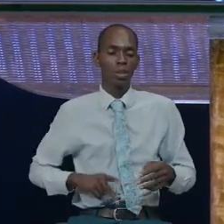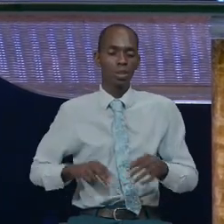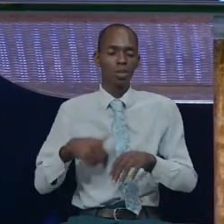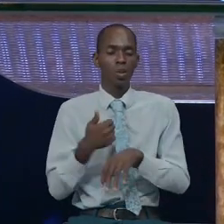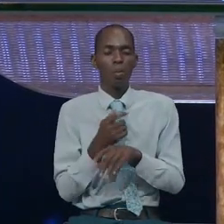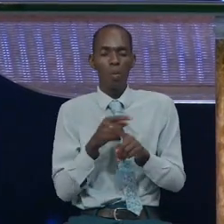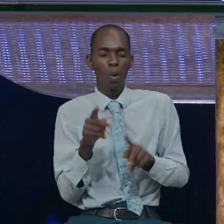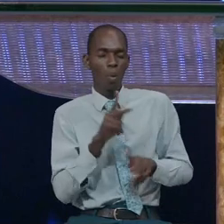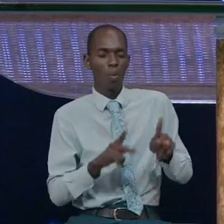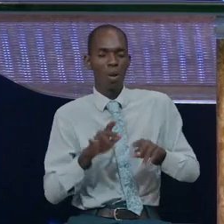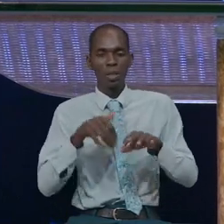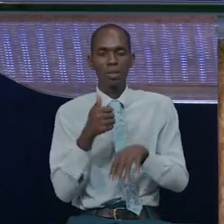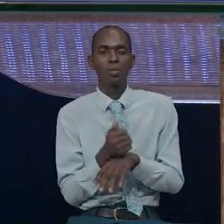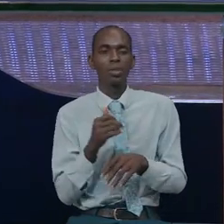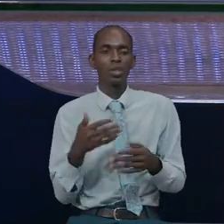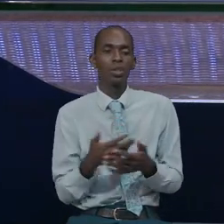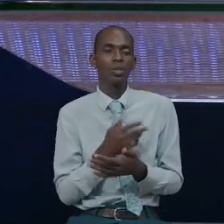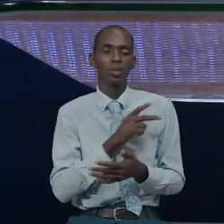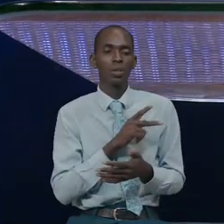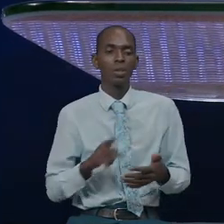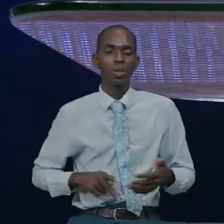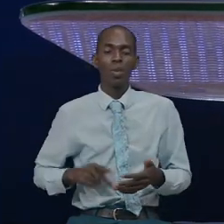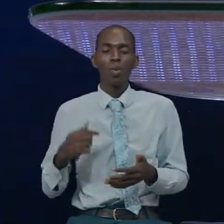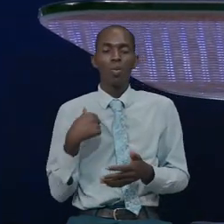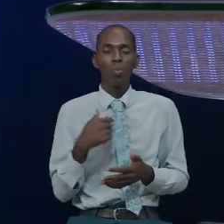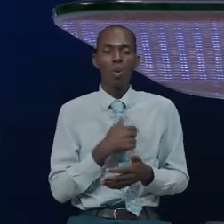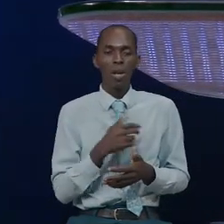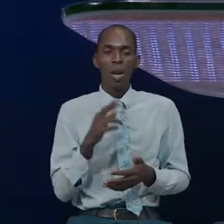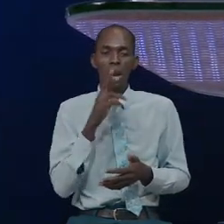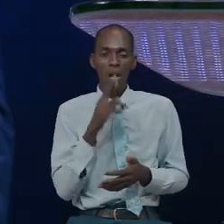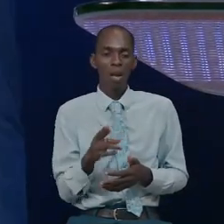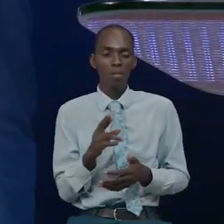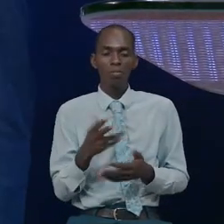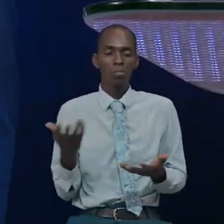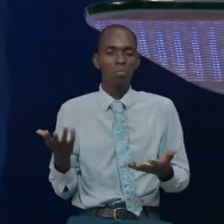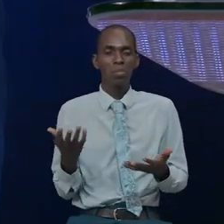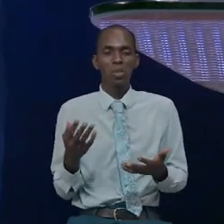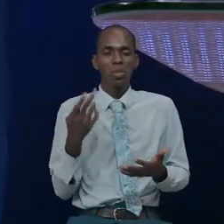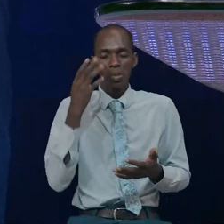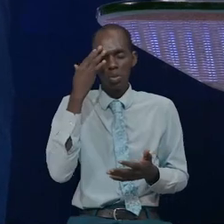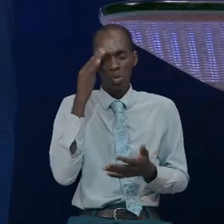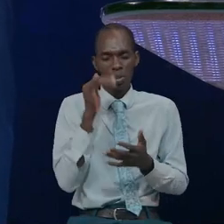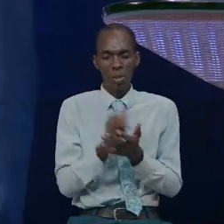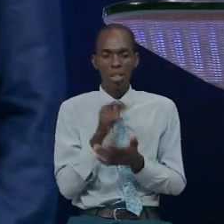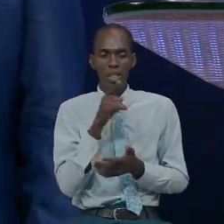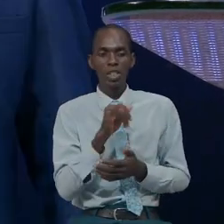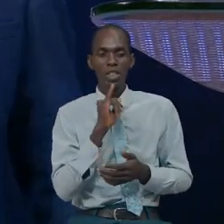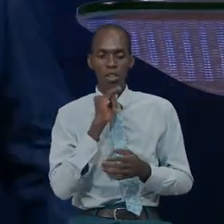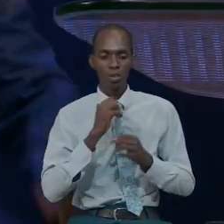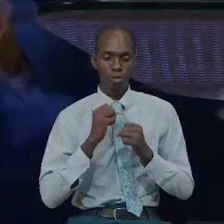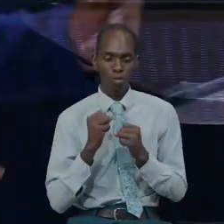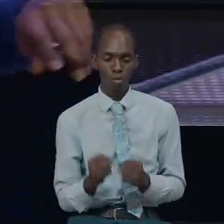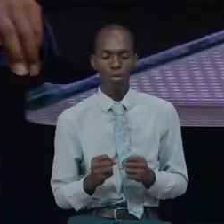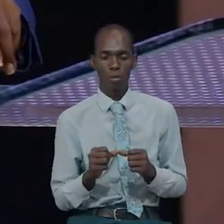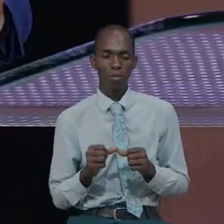He calls us into the kingdom, the everlasting kingdom. And he is a steadfast God, and he is